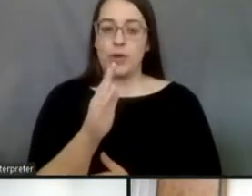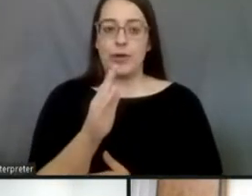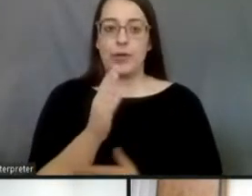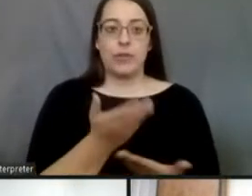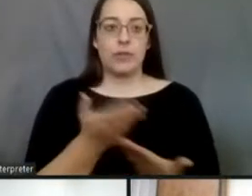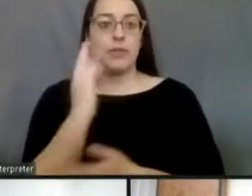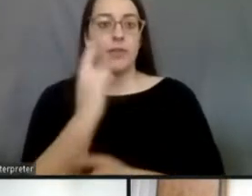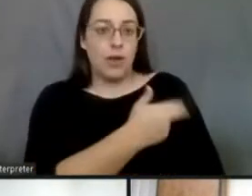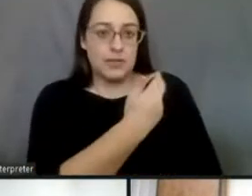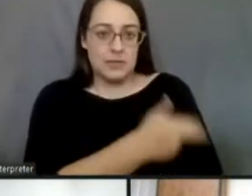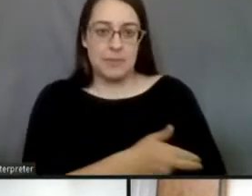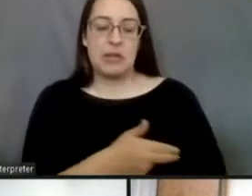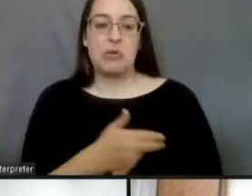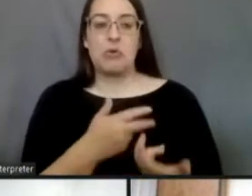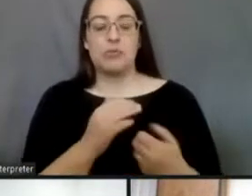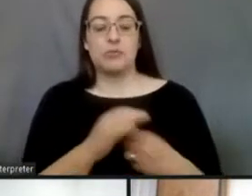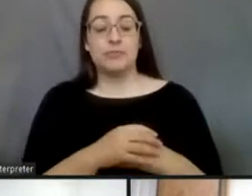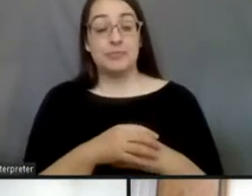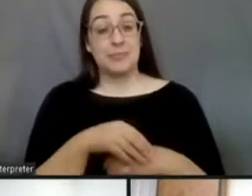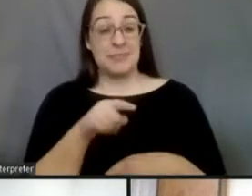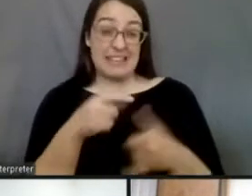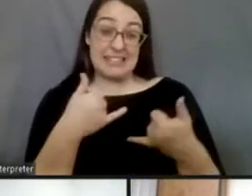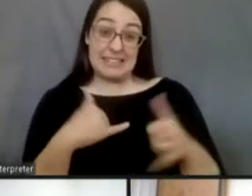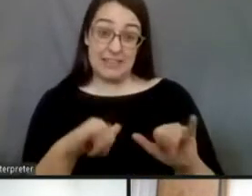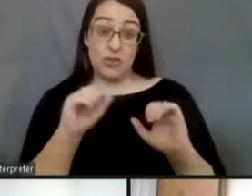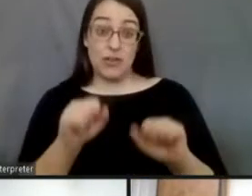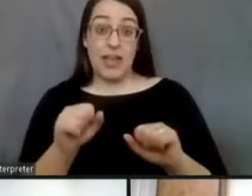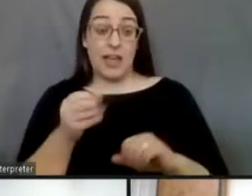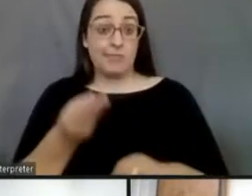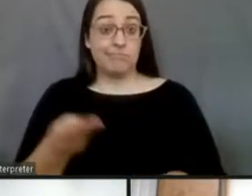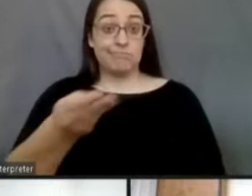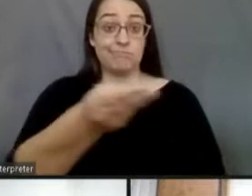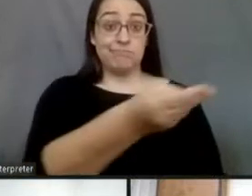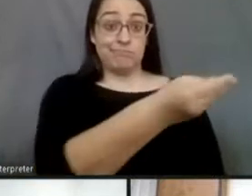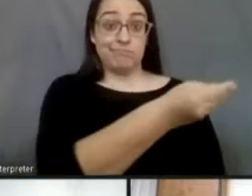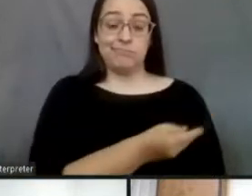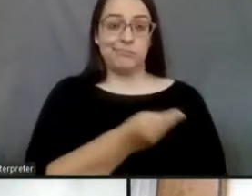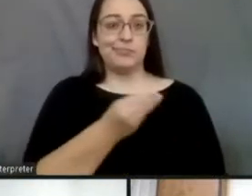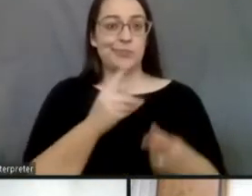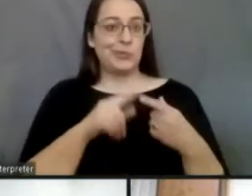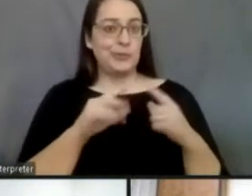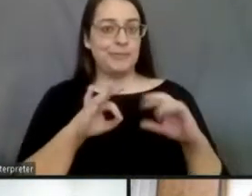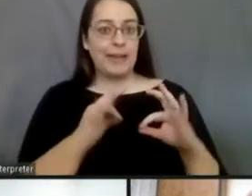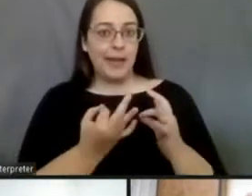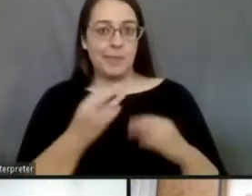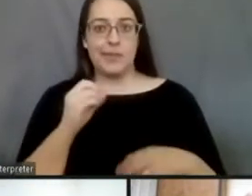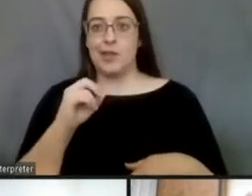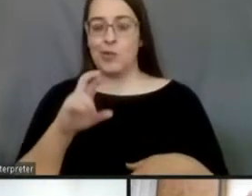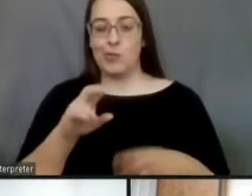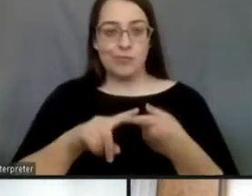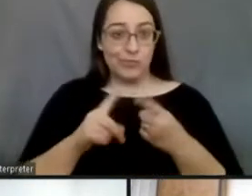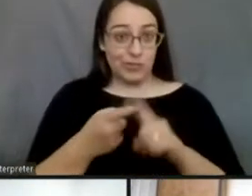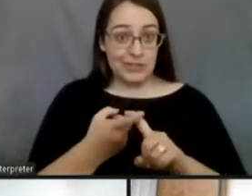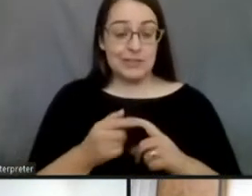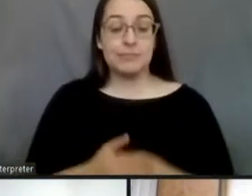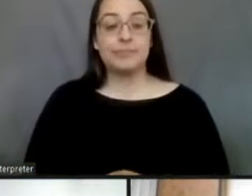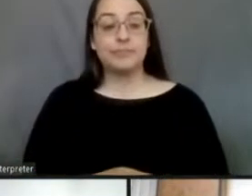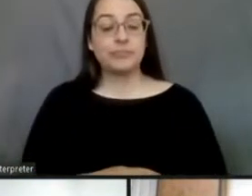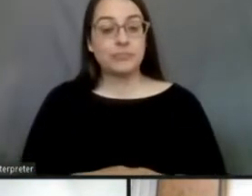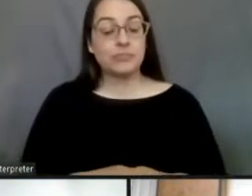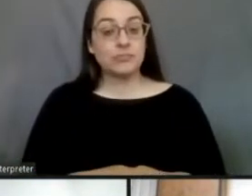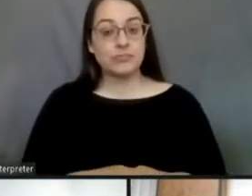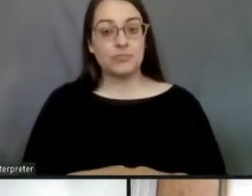transmit the virus to those in their family who could be elderly or immunosuppressed. And I think as we think